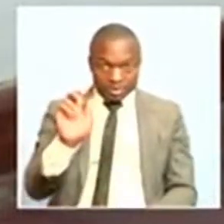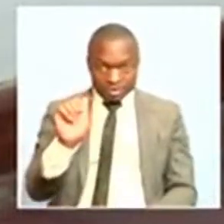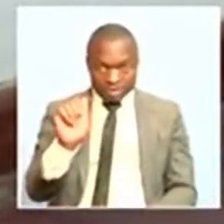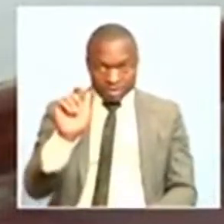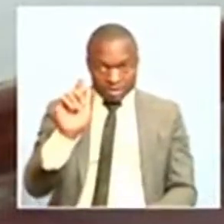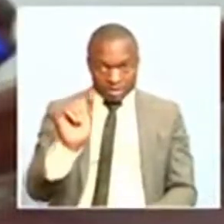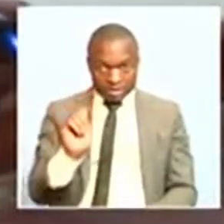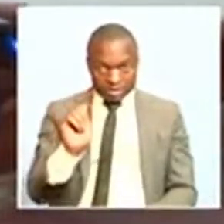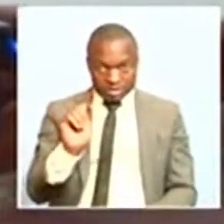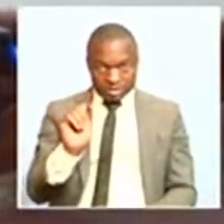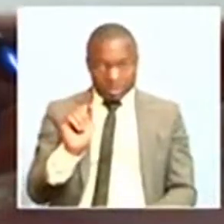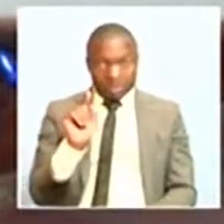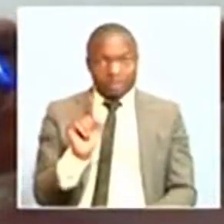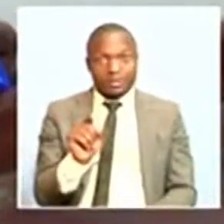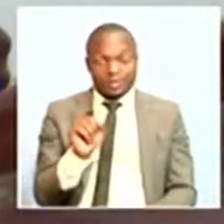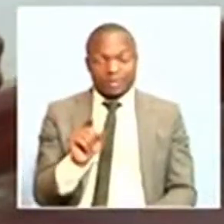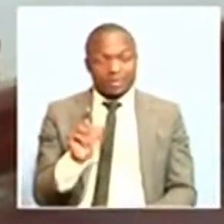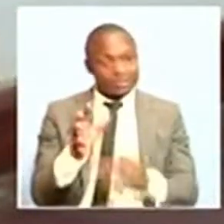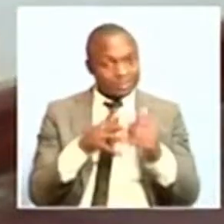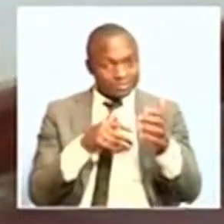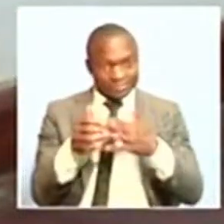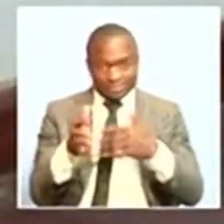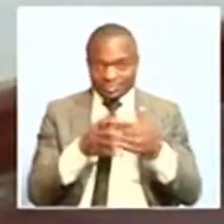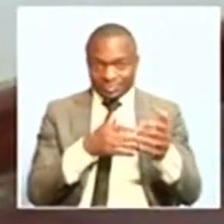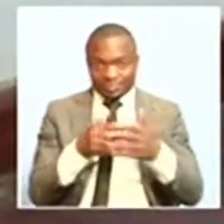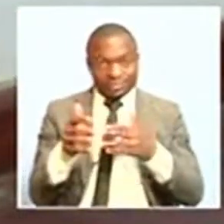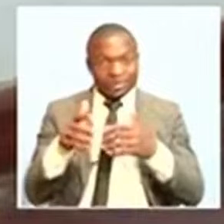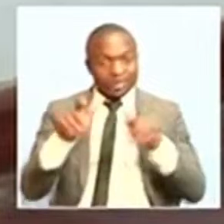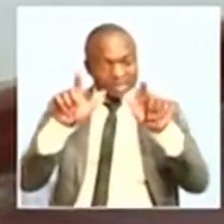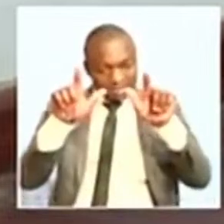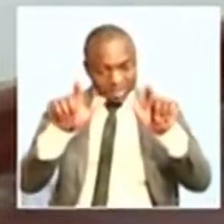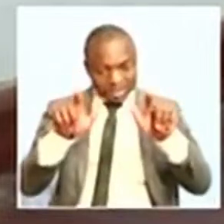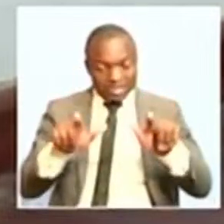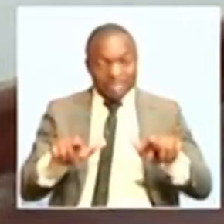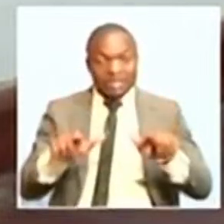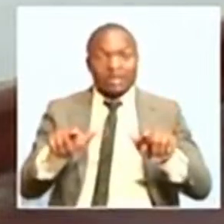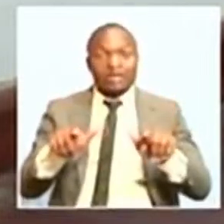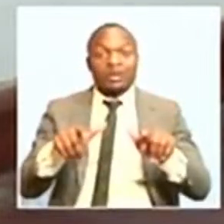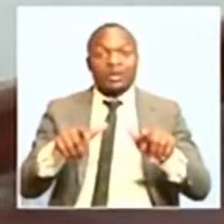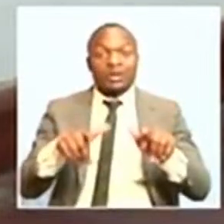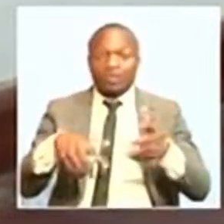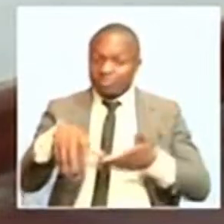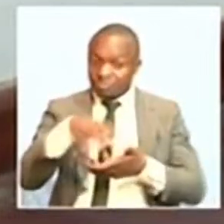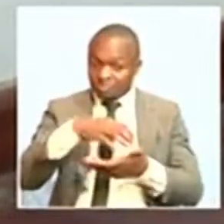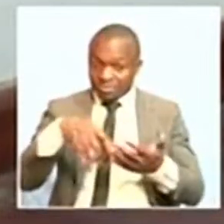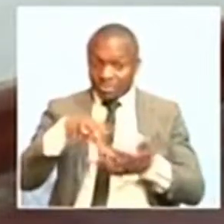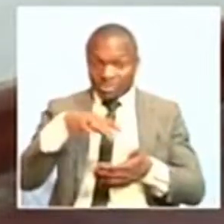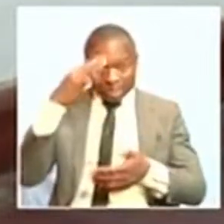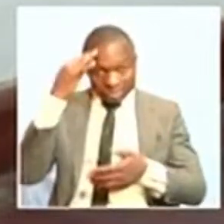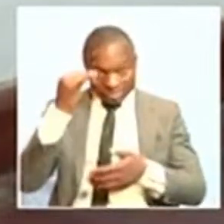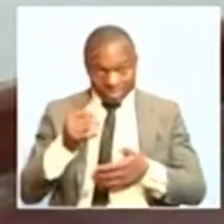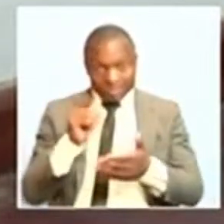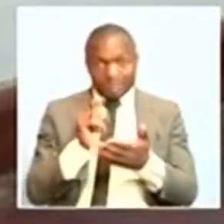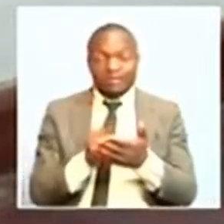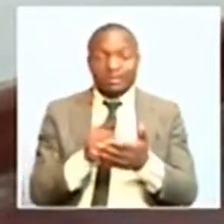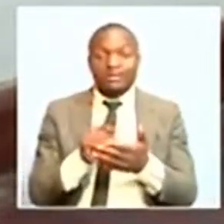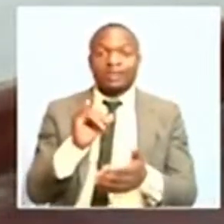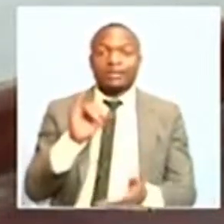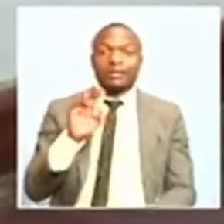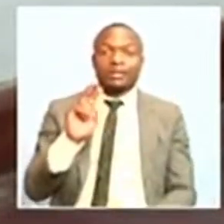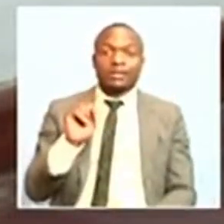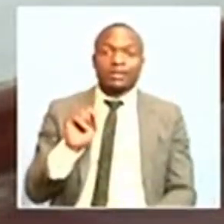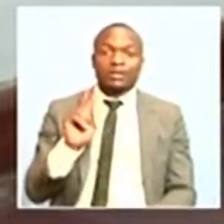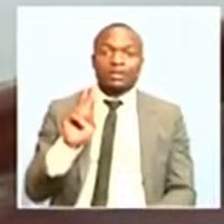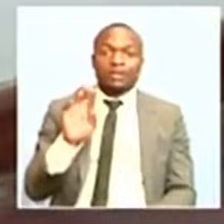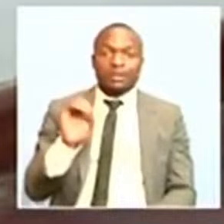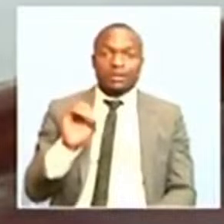be simpler or less complicated because it's invoice based, and it has been